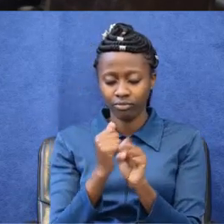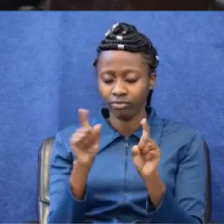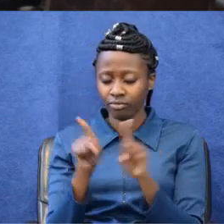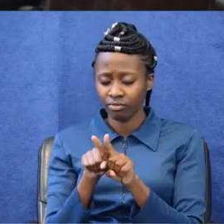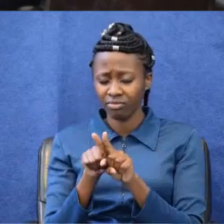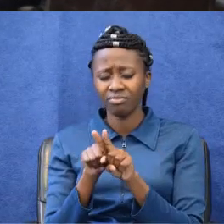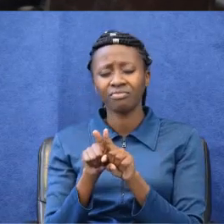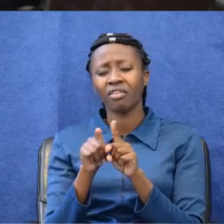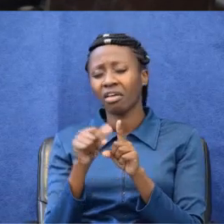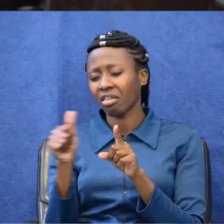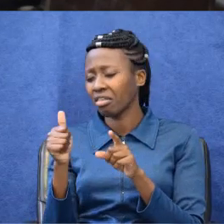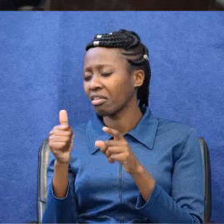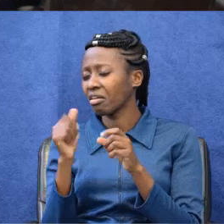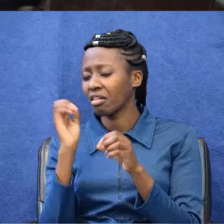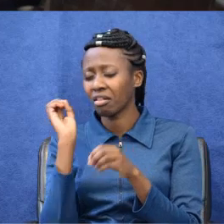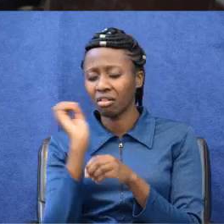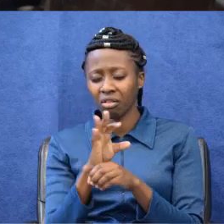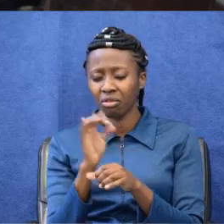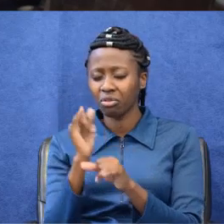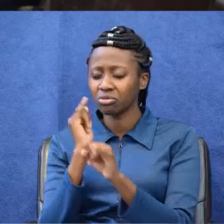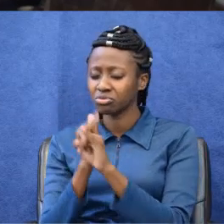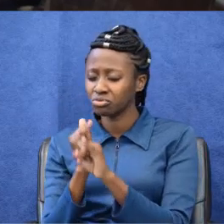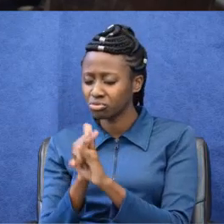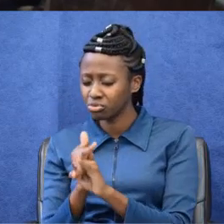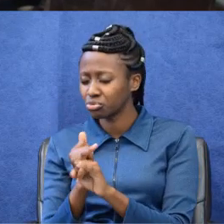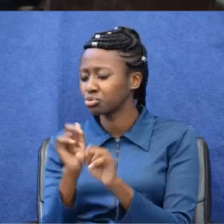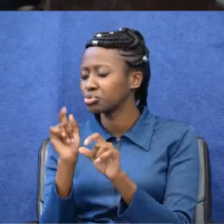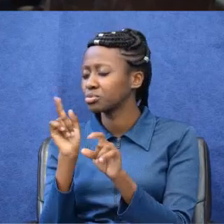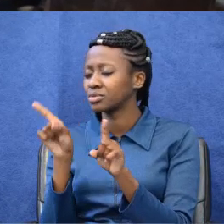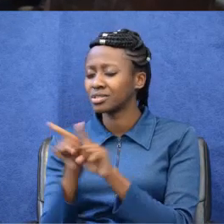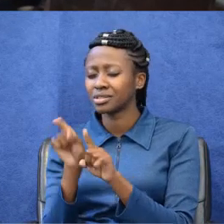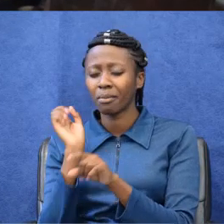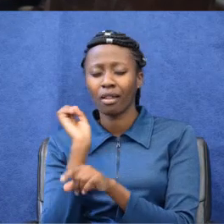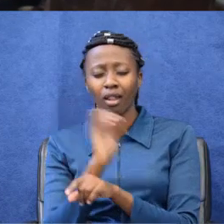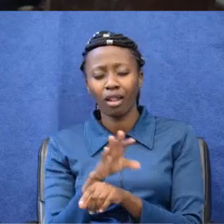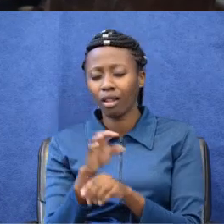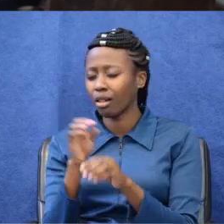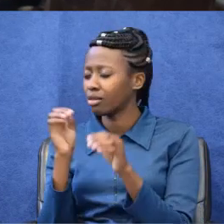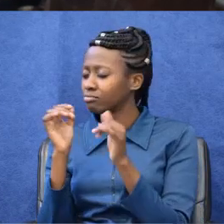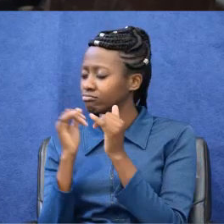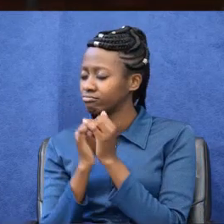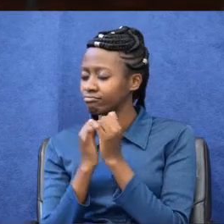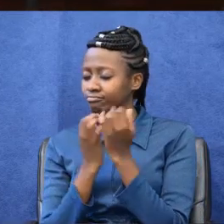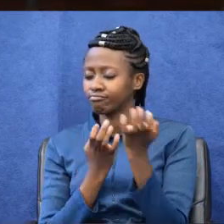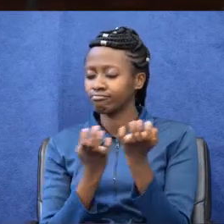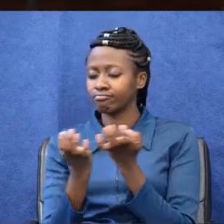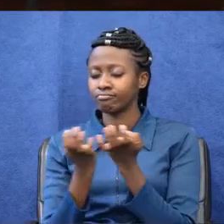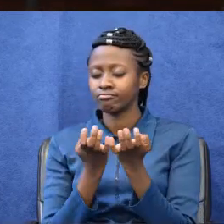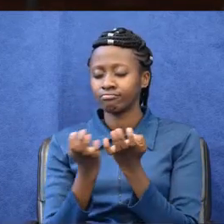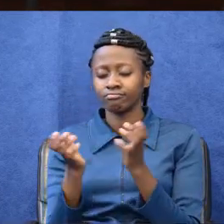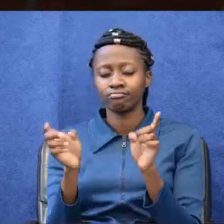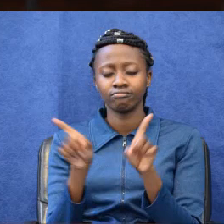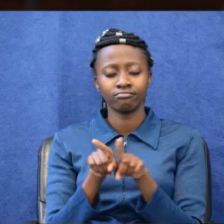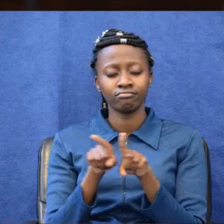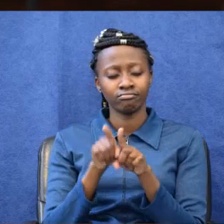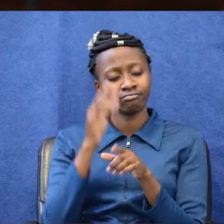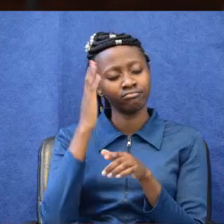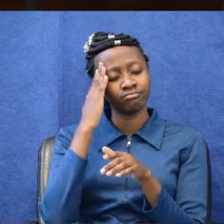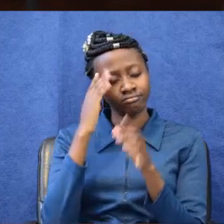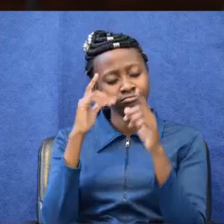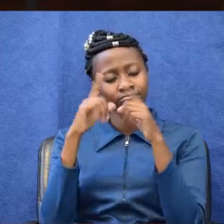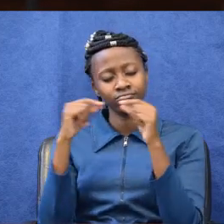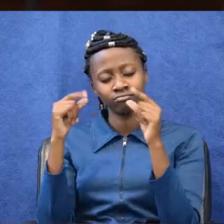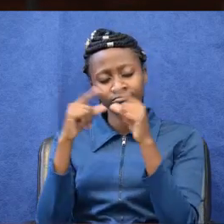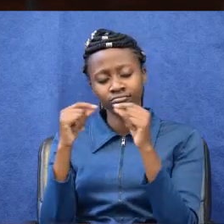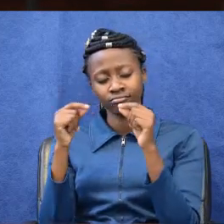jobs, those who have lost businesses, Lord Almighty, we pray the Lord Almighty, as your word says, that the birds of the air